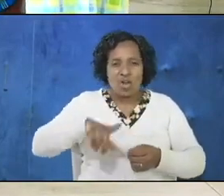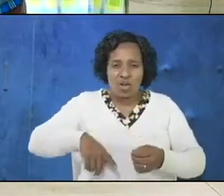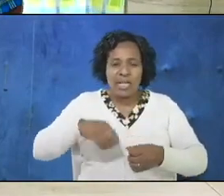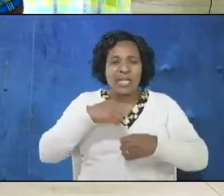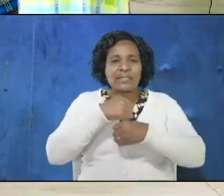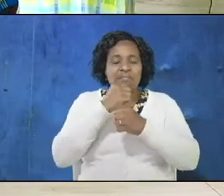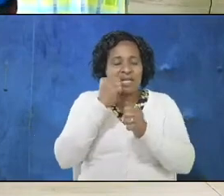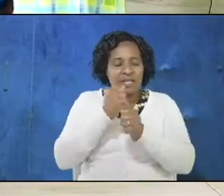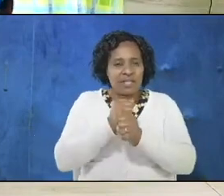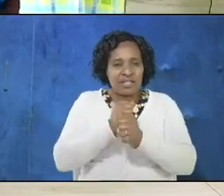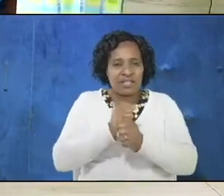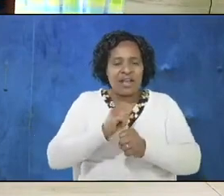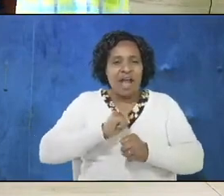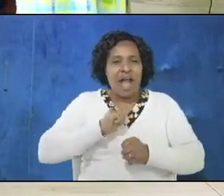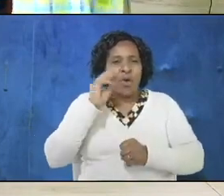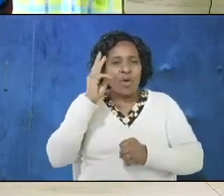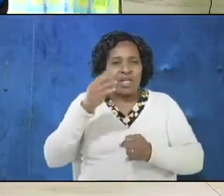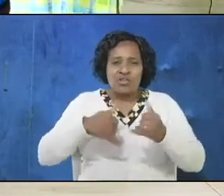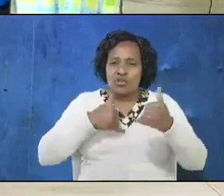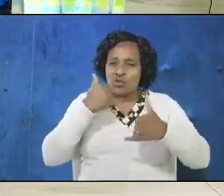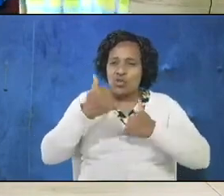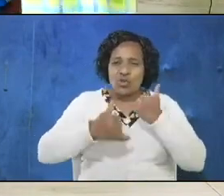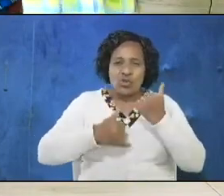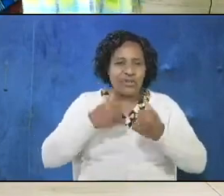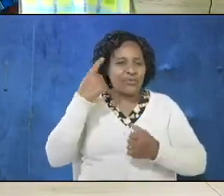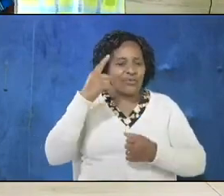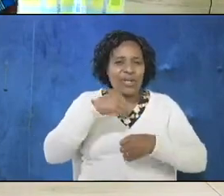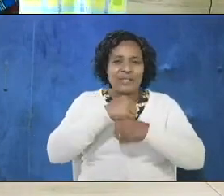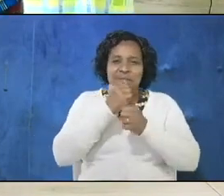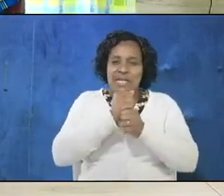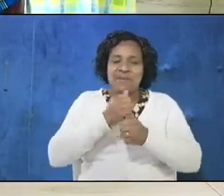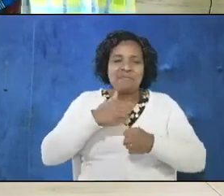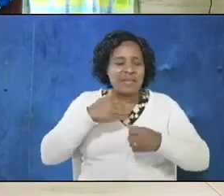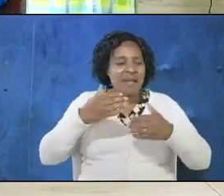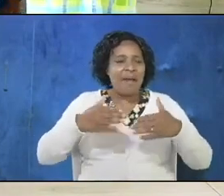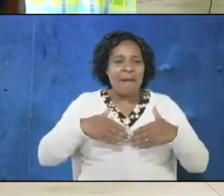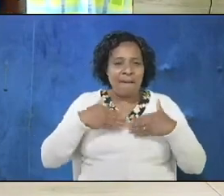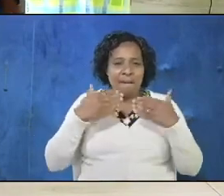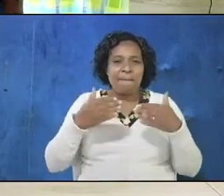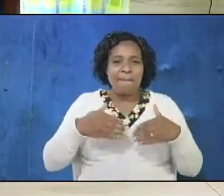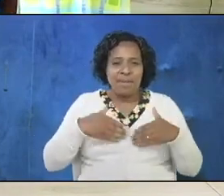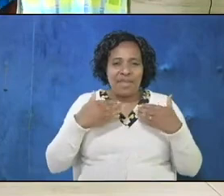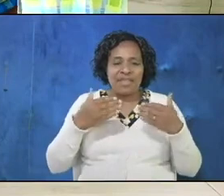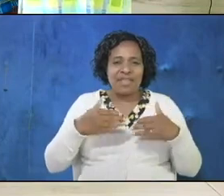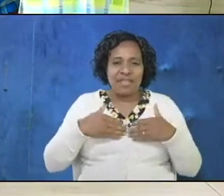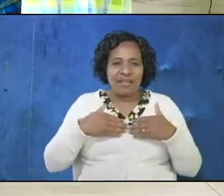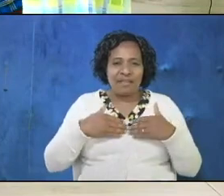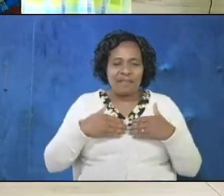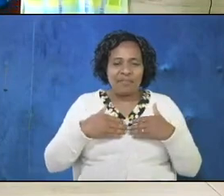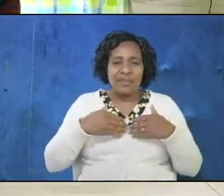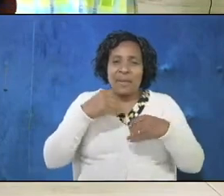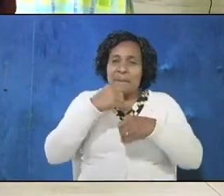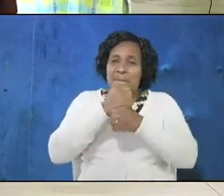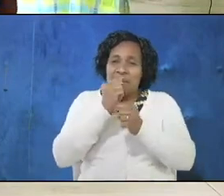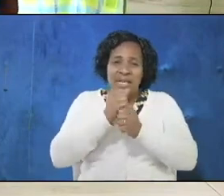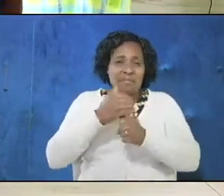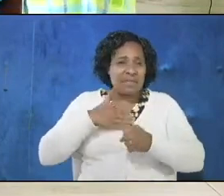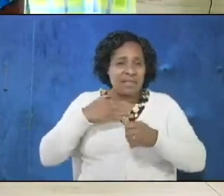has made. I will rejoice for he has made me glad. He has made